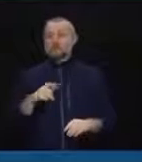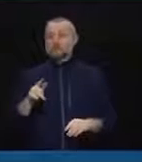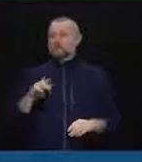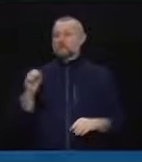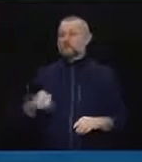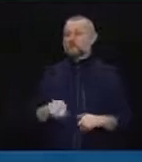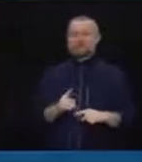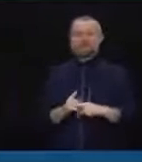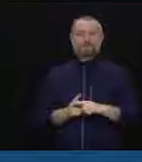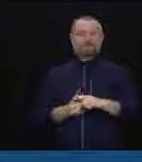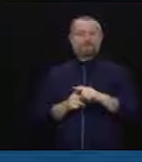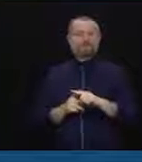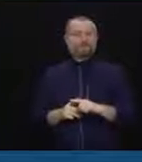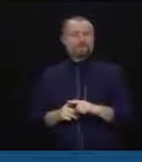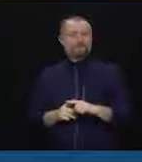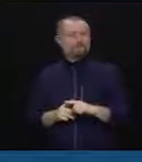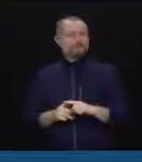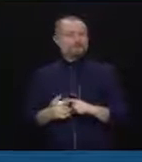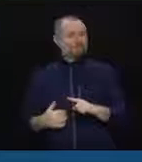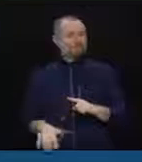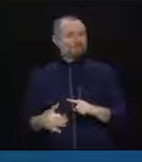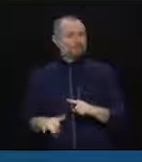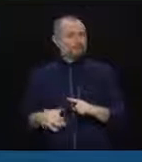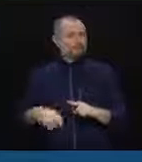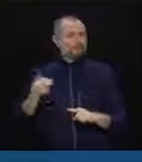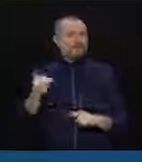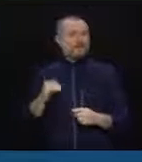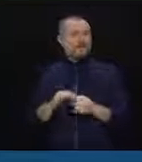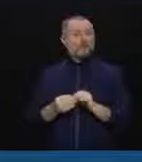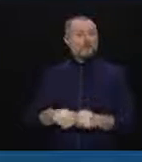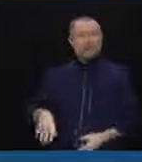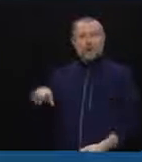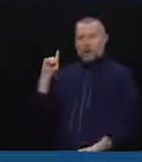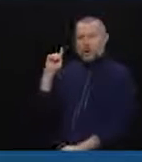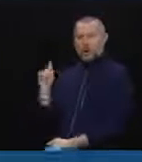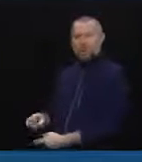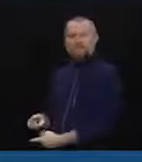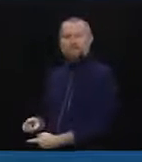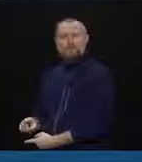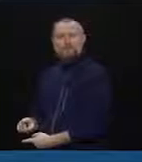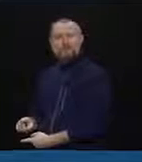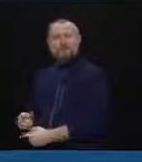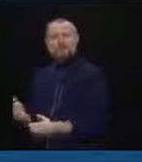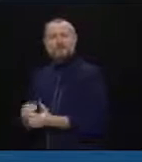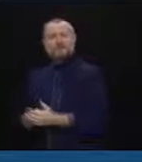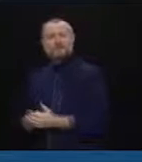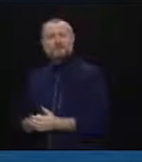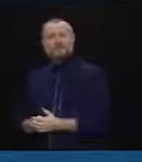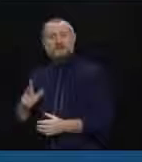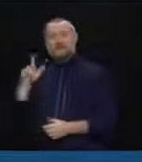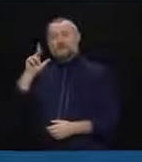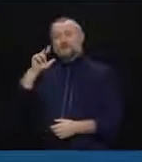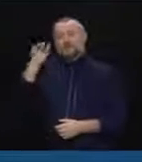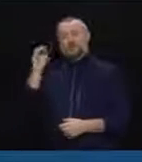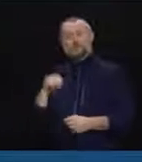testing positive. So look at that drop, another drop in actual numbers from 23% to February 8th,